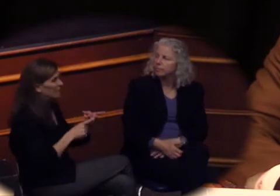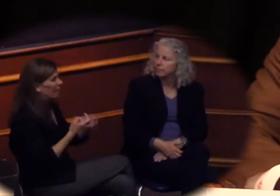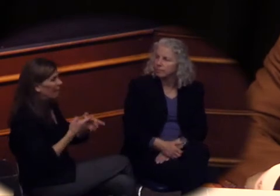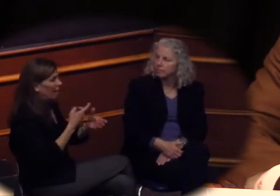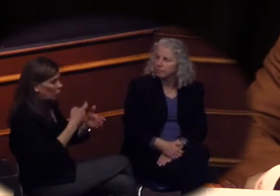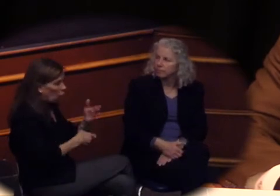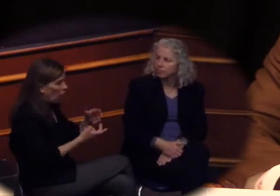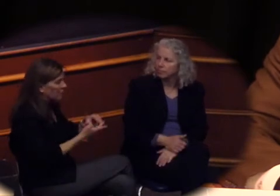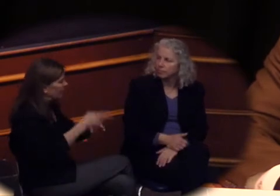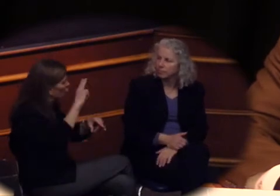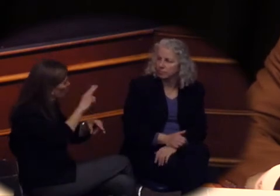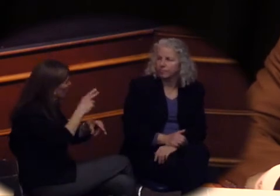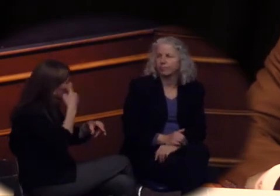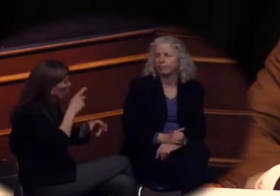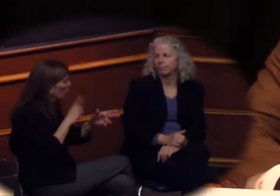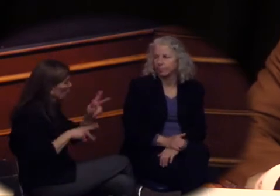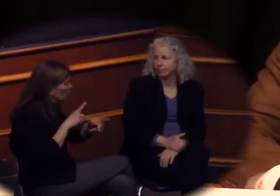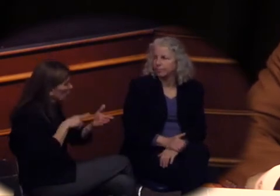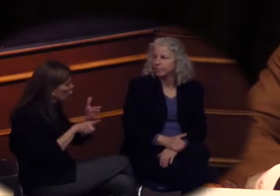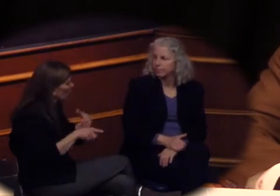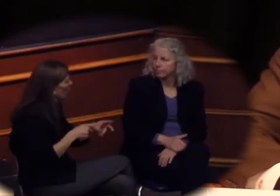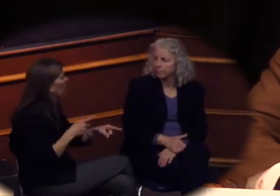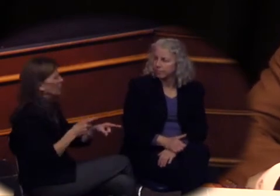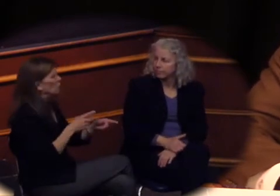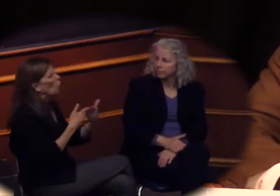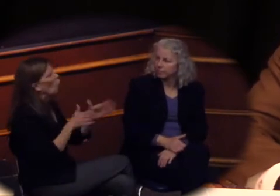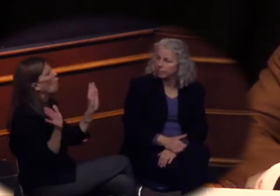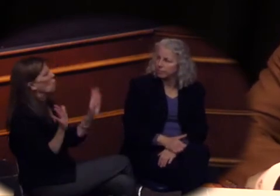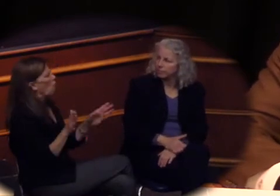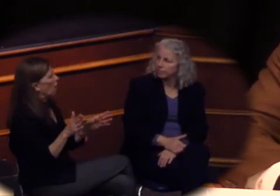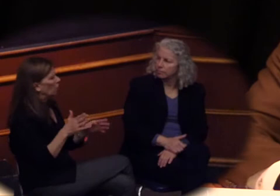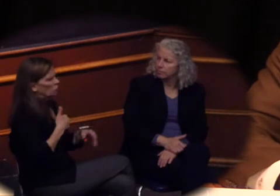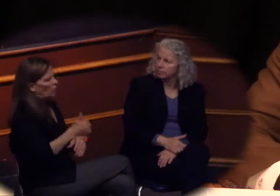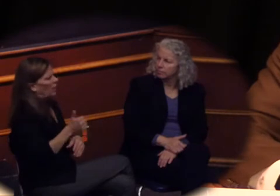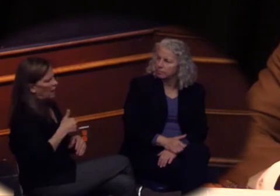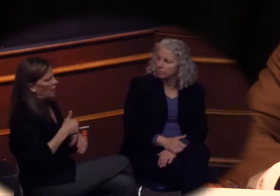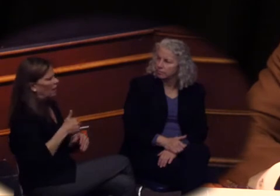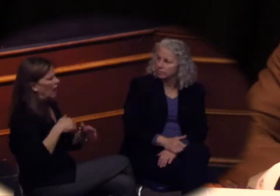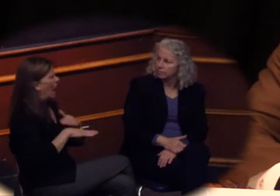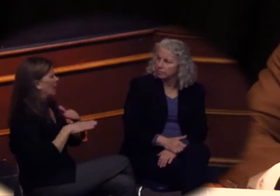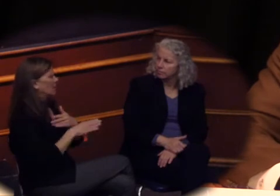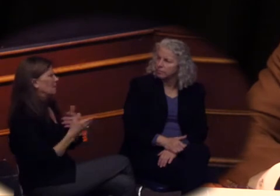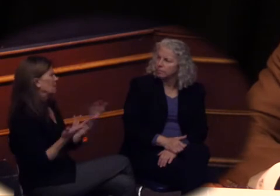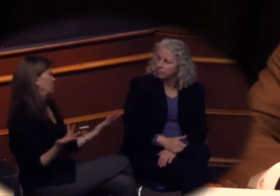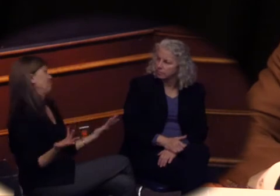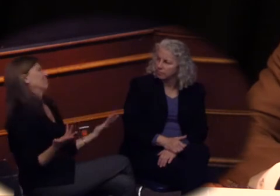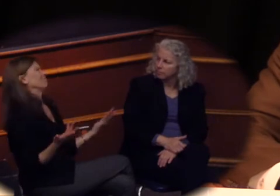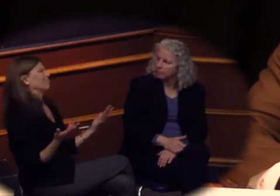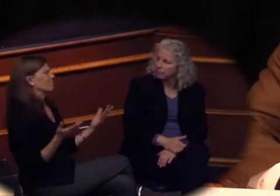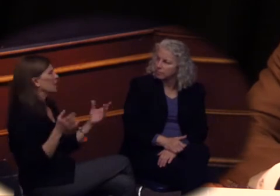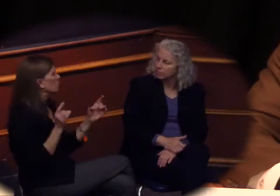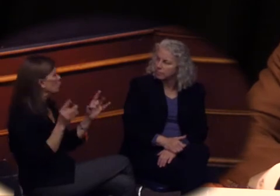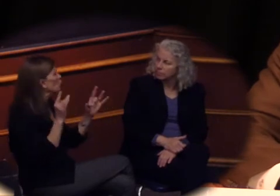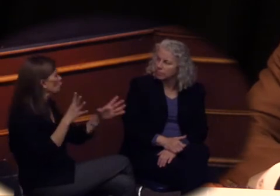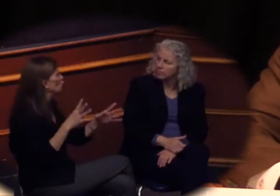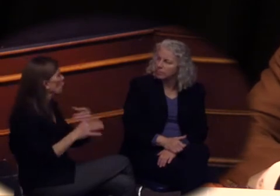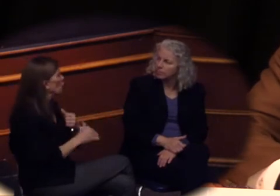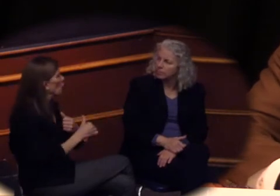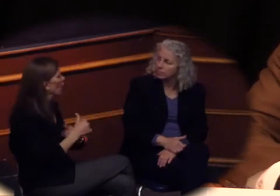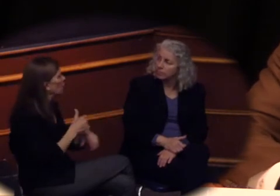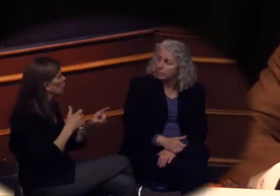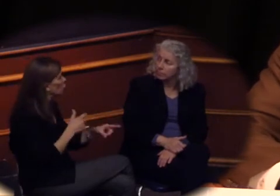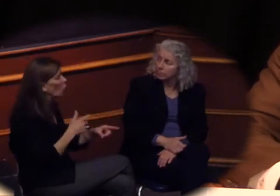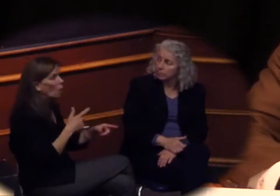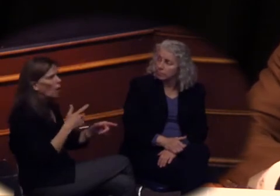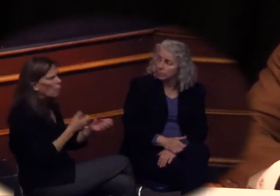and overall just reducing access to public transportation. For individuals and families who rely on public transportation to get